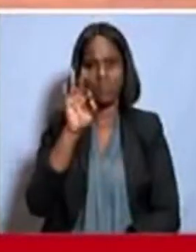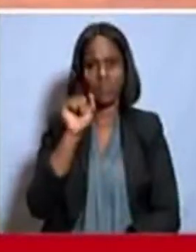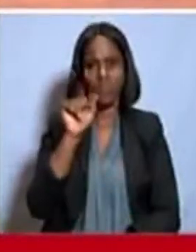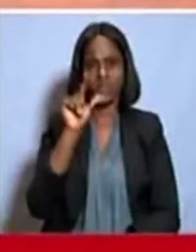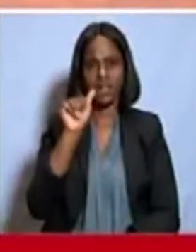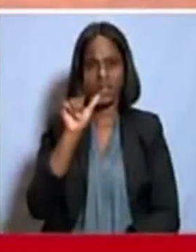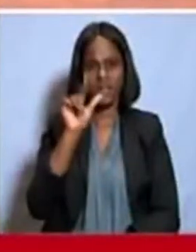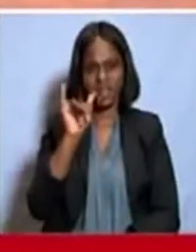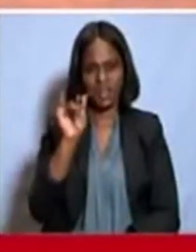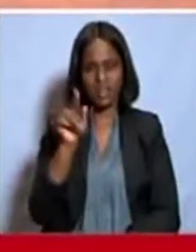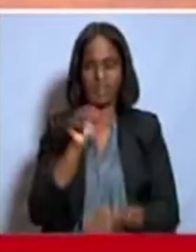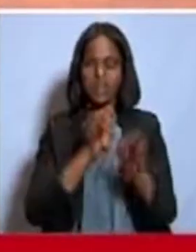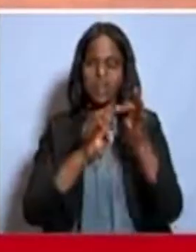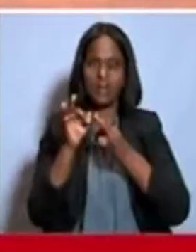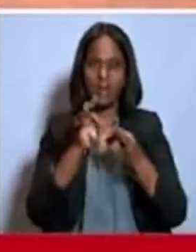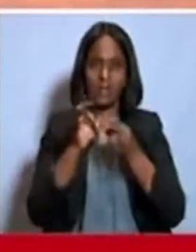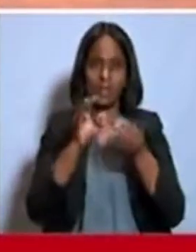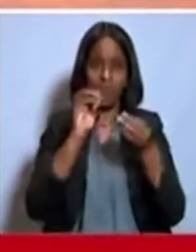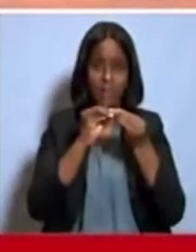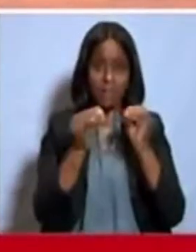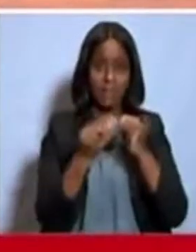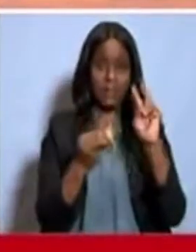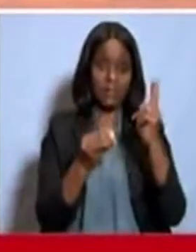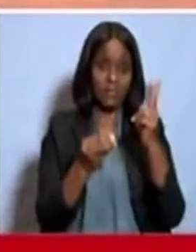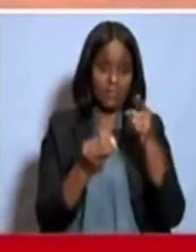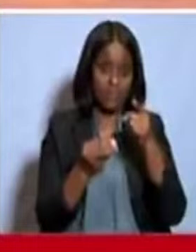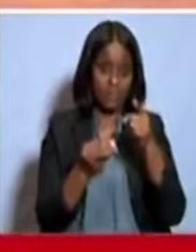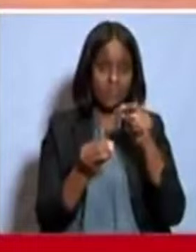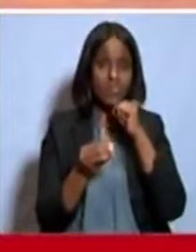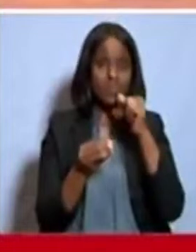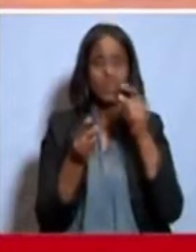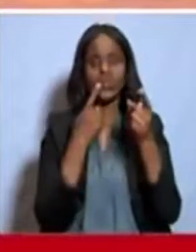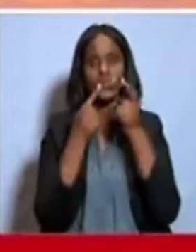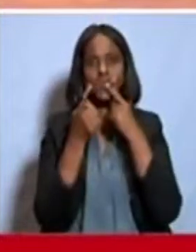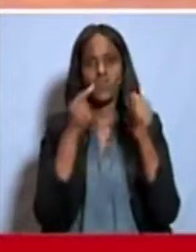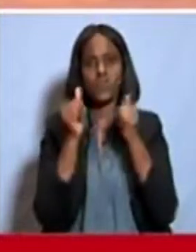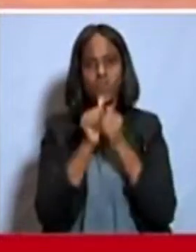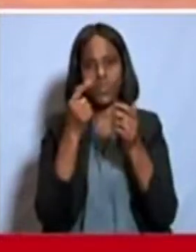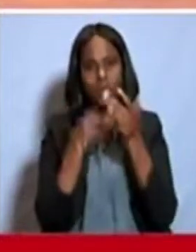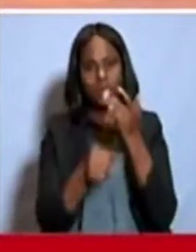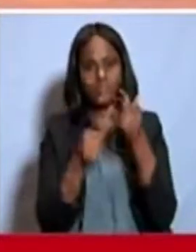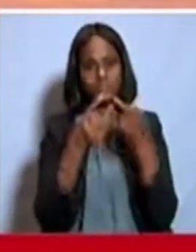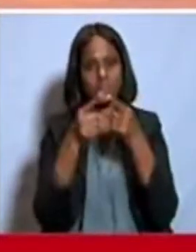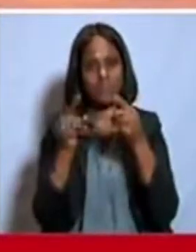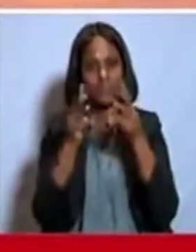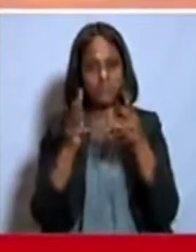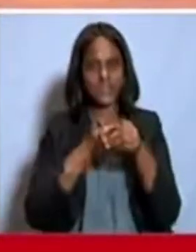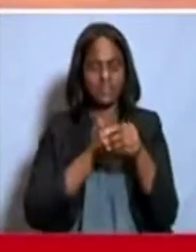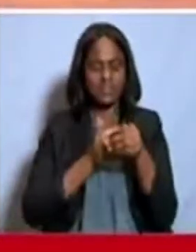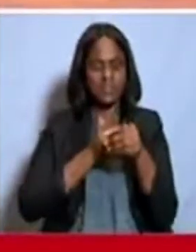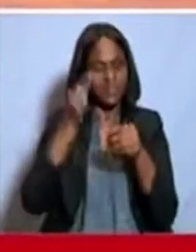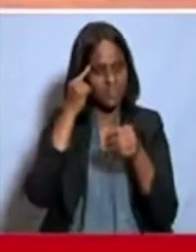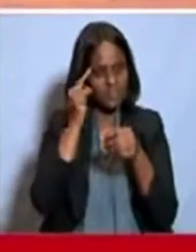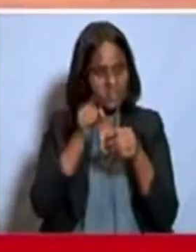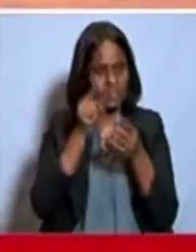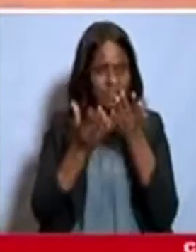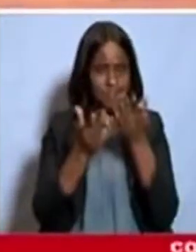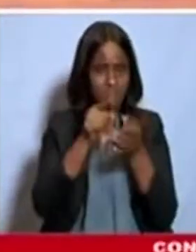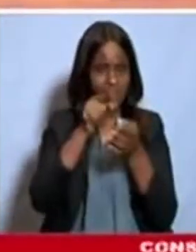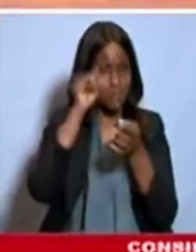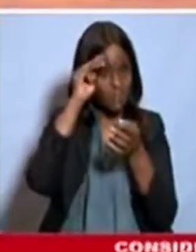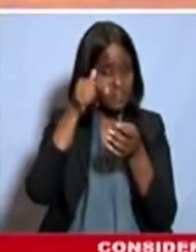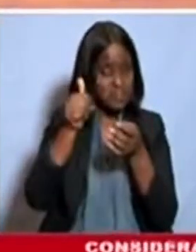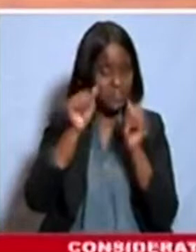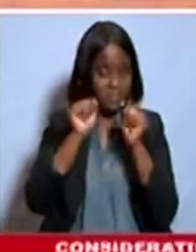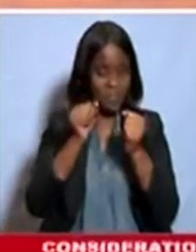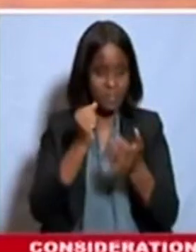that Appendix 2 is not talking to the affidavit. I thought that maybe the ministry